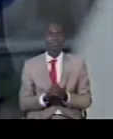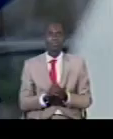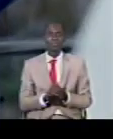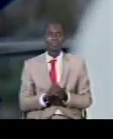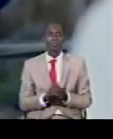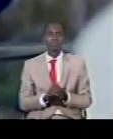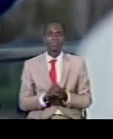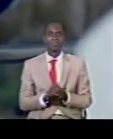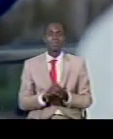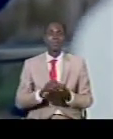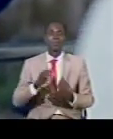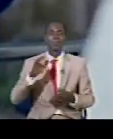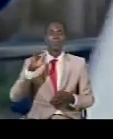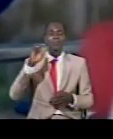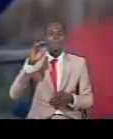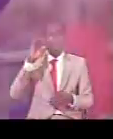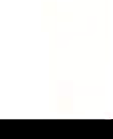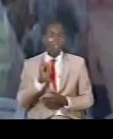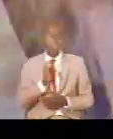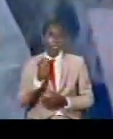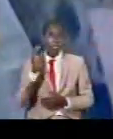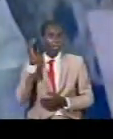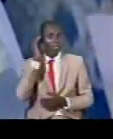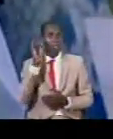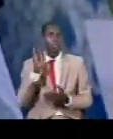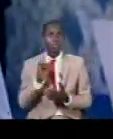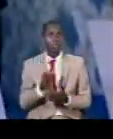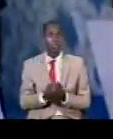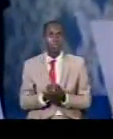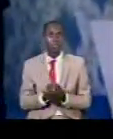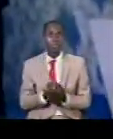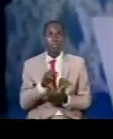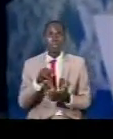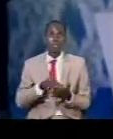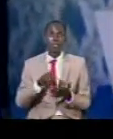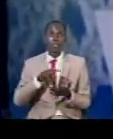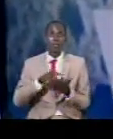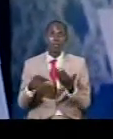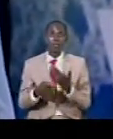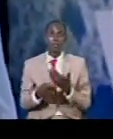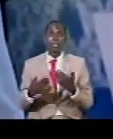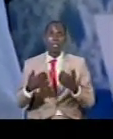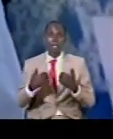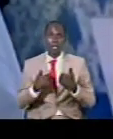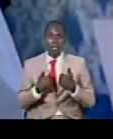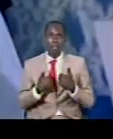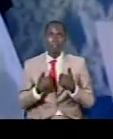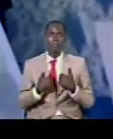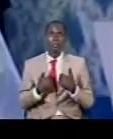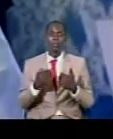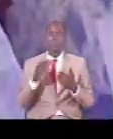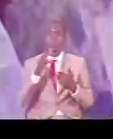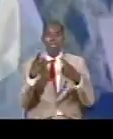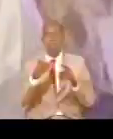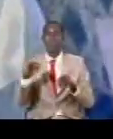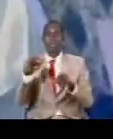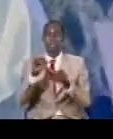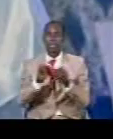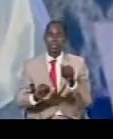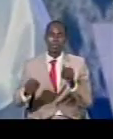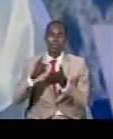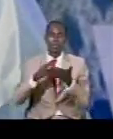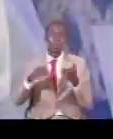Pastor, thank you for your kind invitation. This crusade has been going round Nigeria